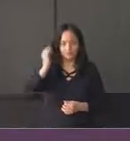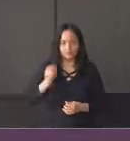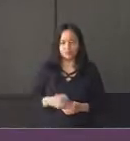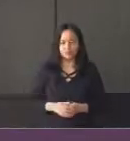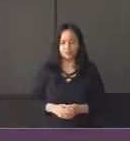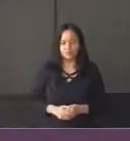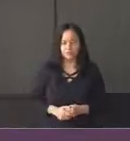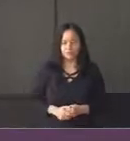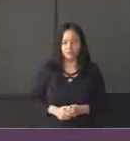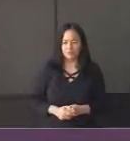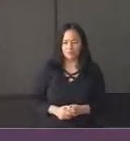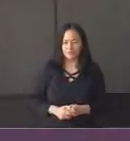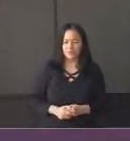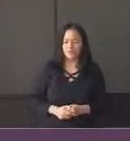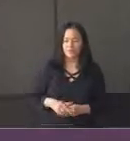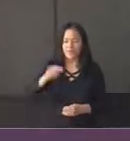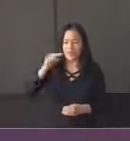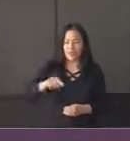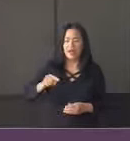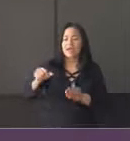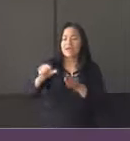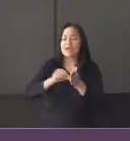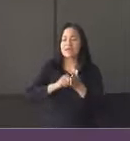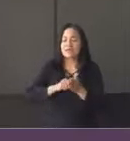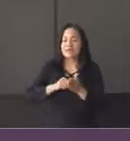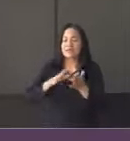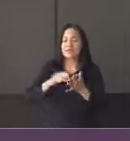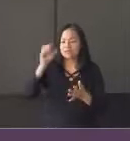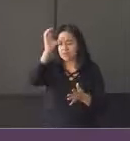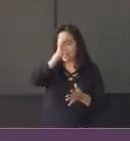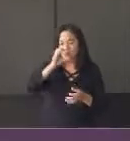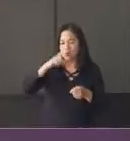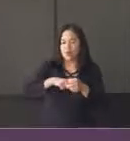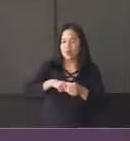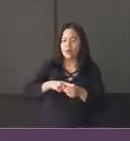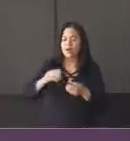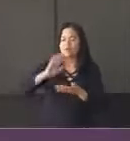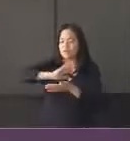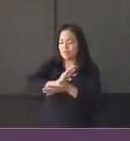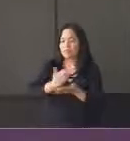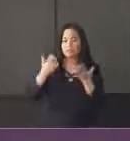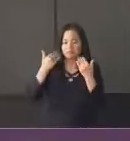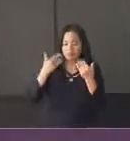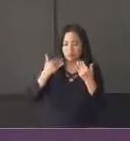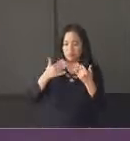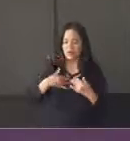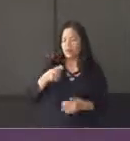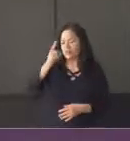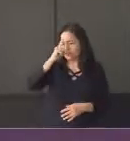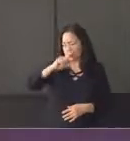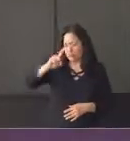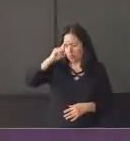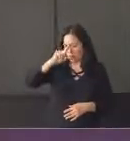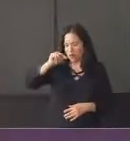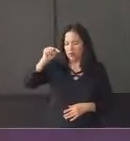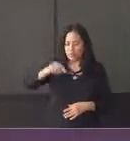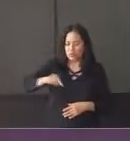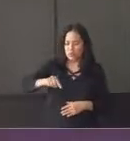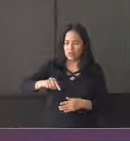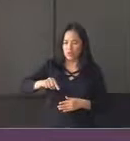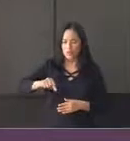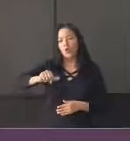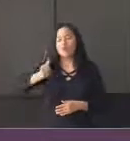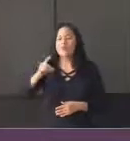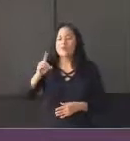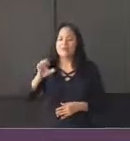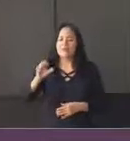We are everywhere. We are very busy because this month we celebrate the month of culture for non-discrimination. The Council is a